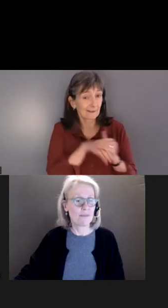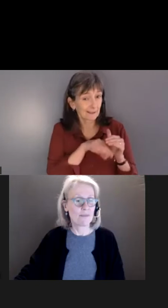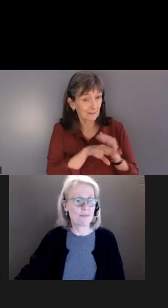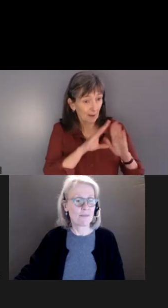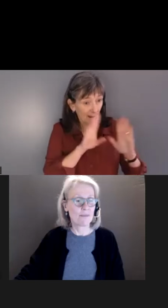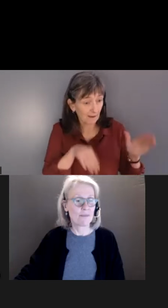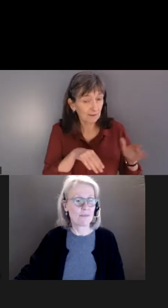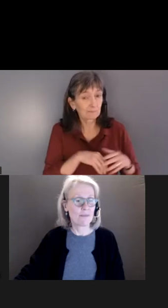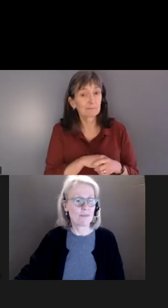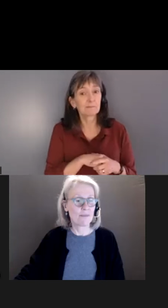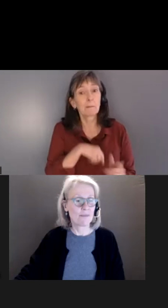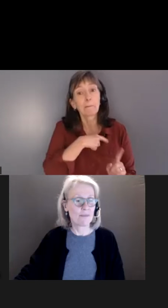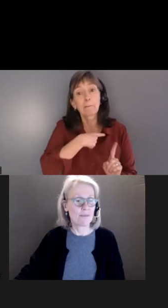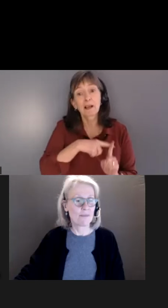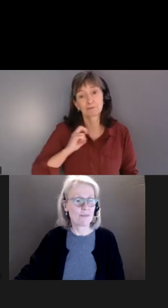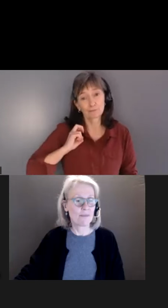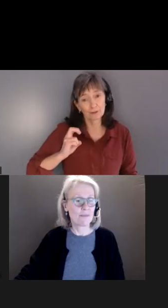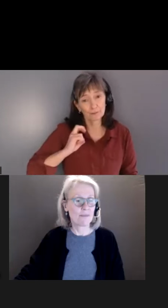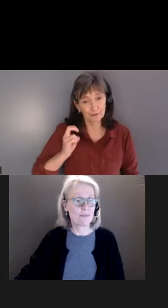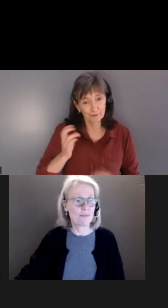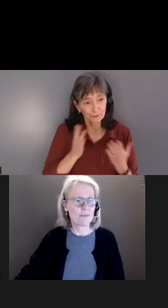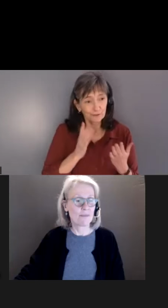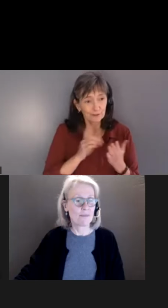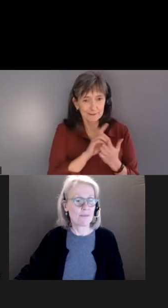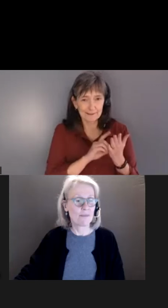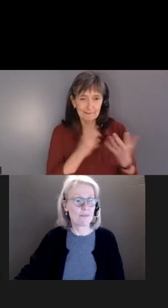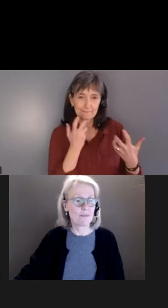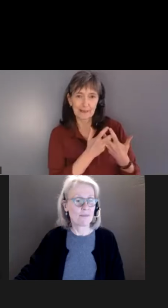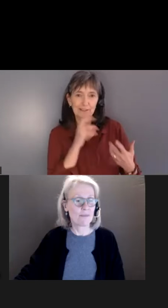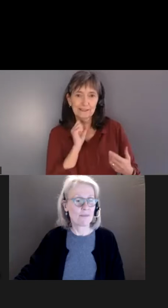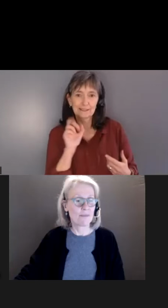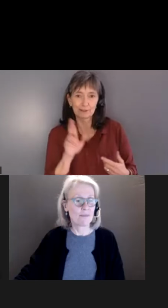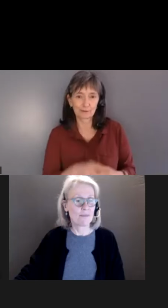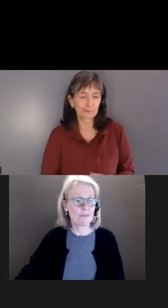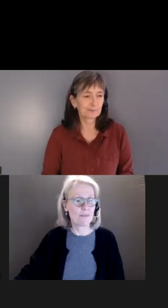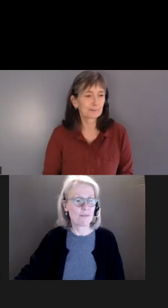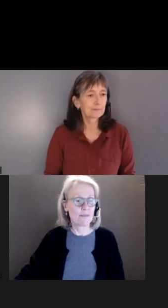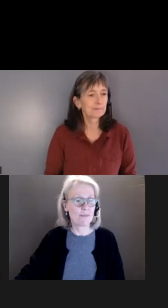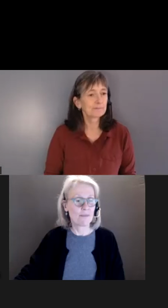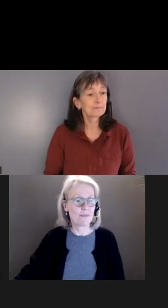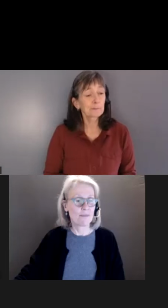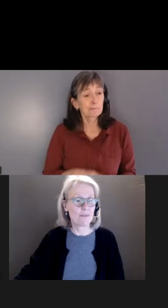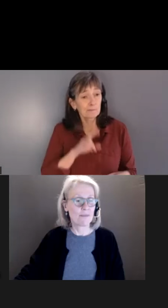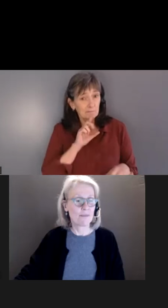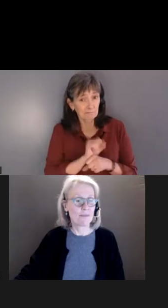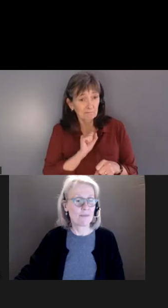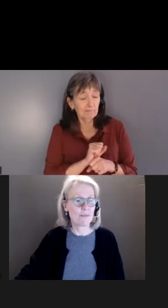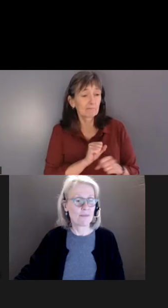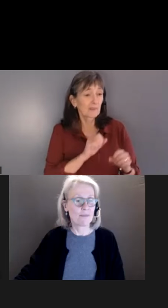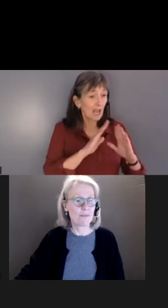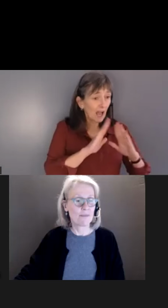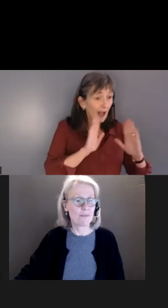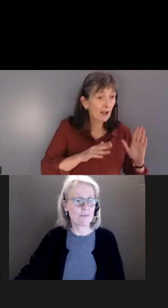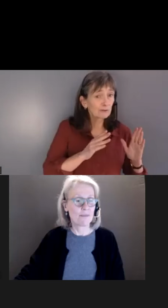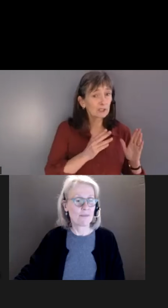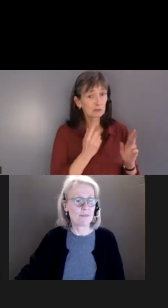and accessible transportation services. And so ensuring older Canadians have access to adequate housing is